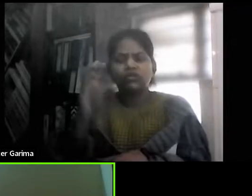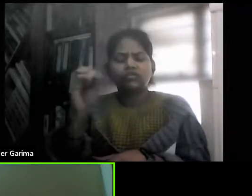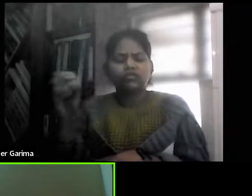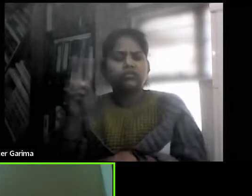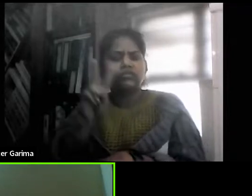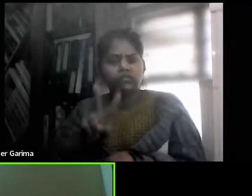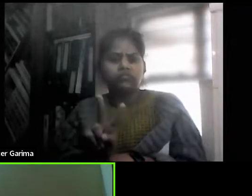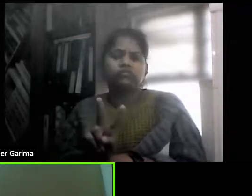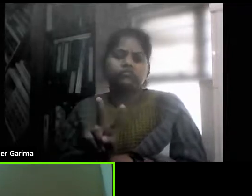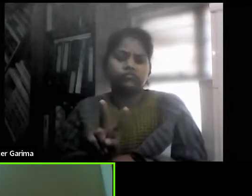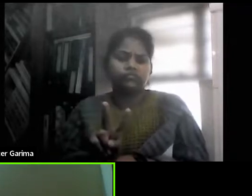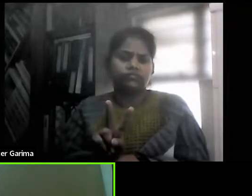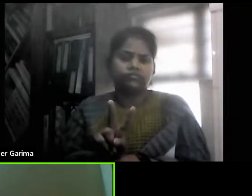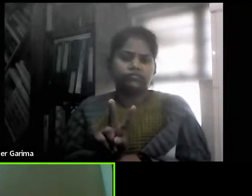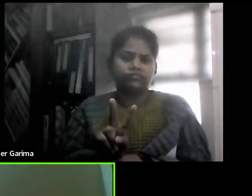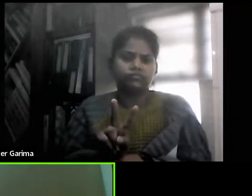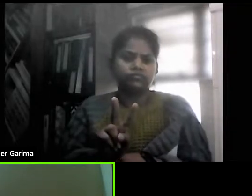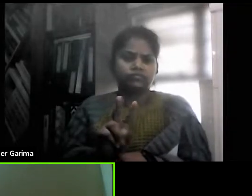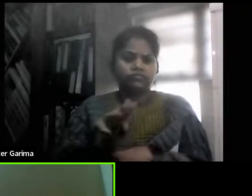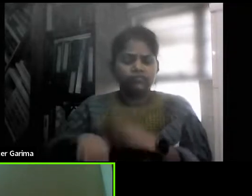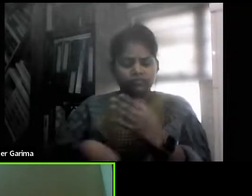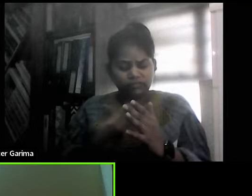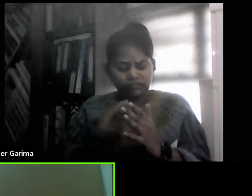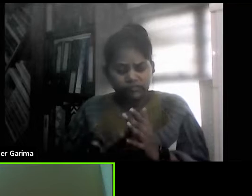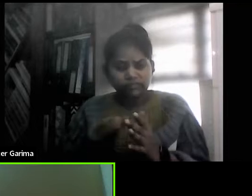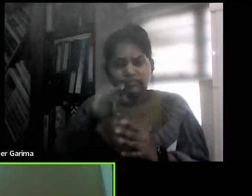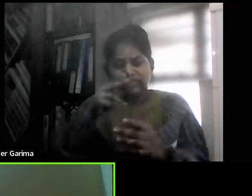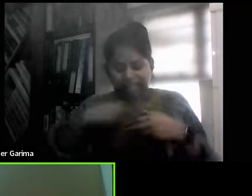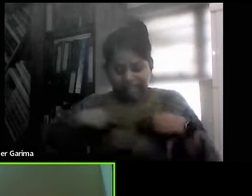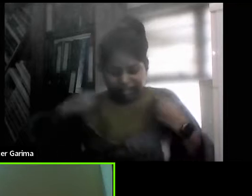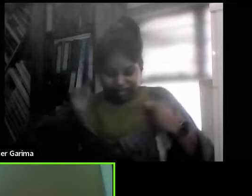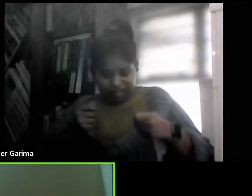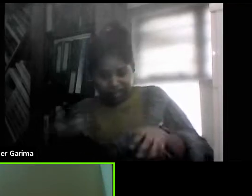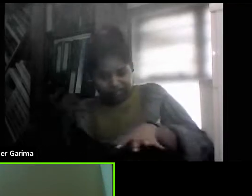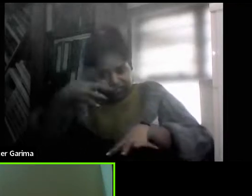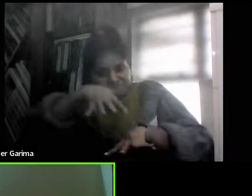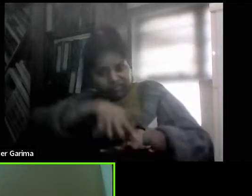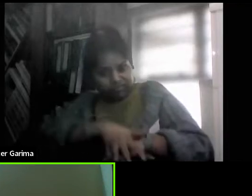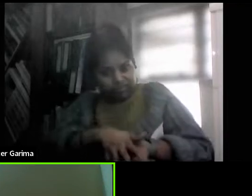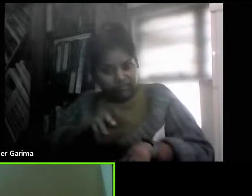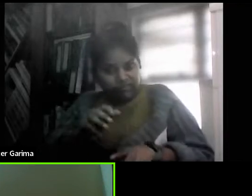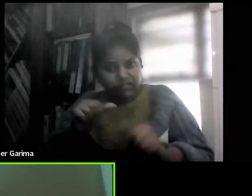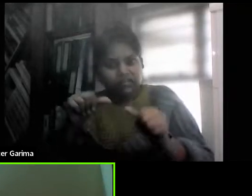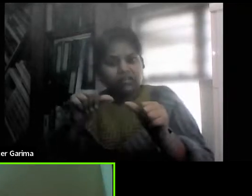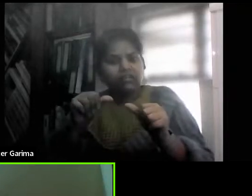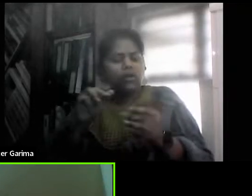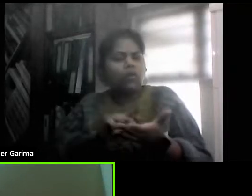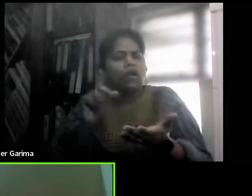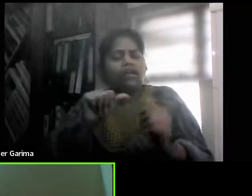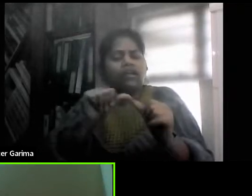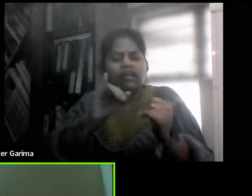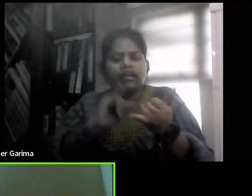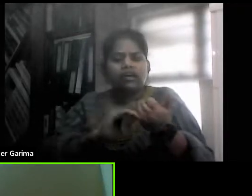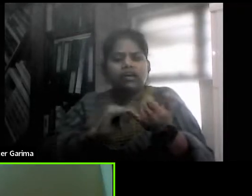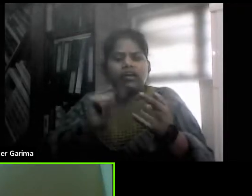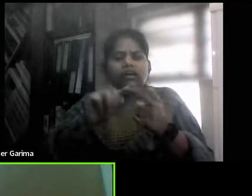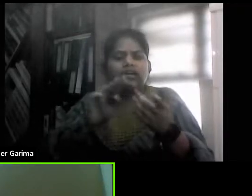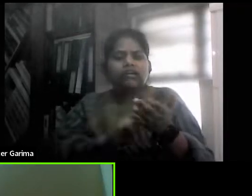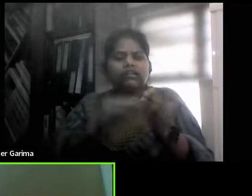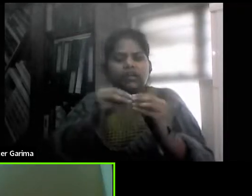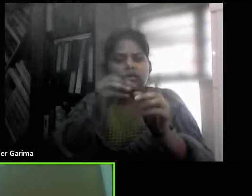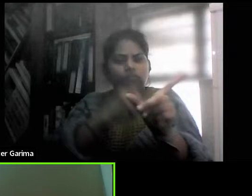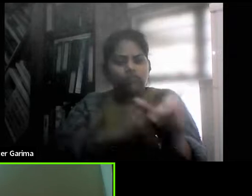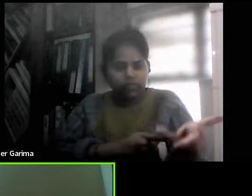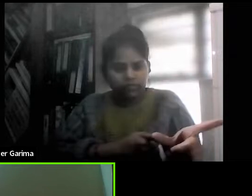the draft rule was formed and passed in Tamil Nadu Legislative Assembly. So, they were demanding for the backlog vacancies have to be